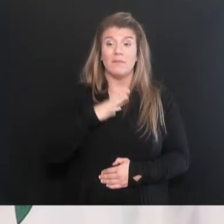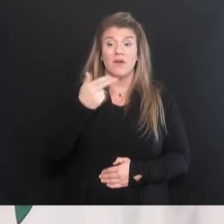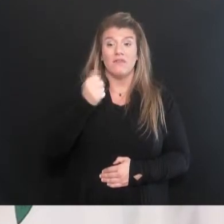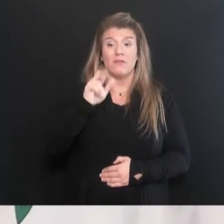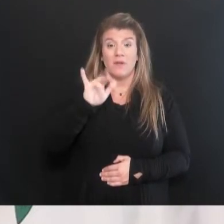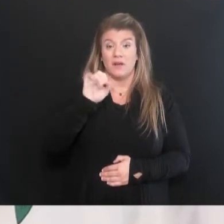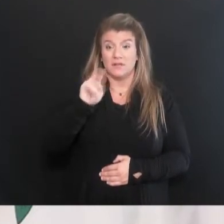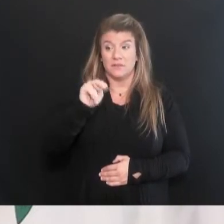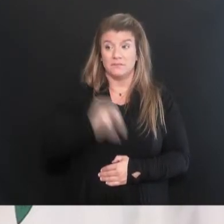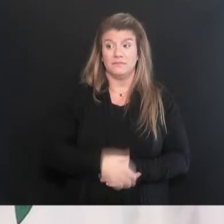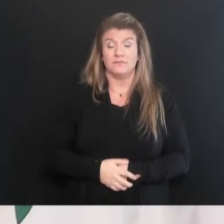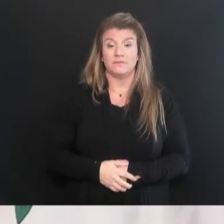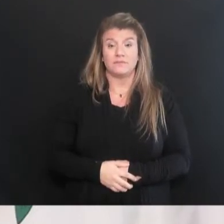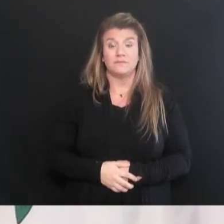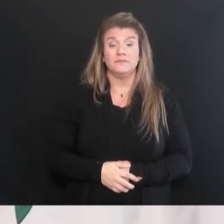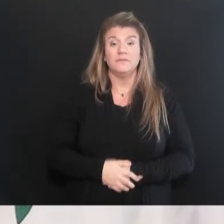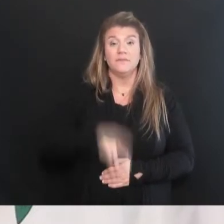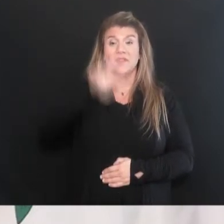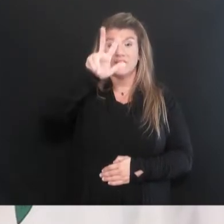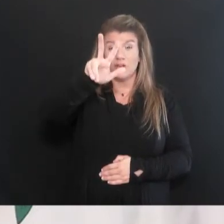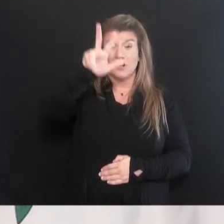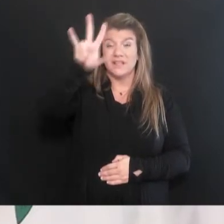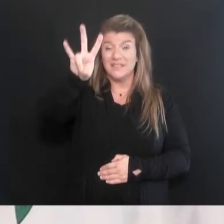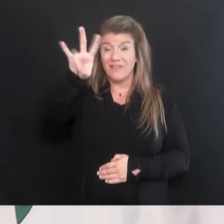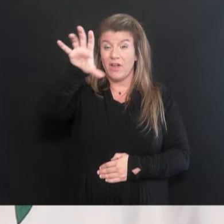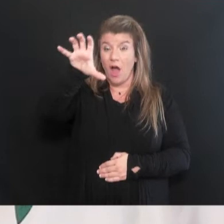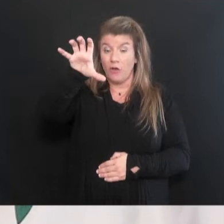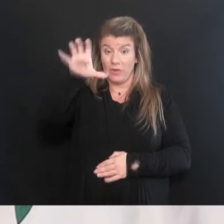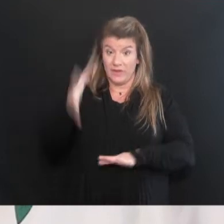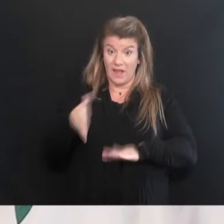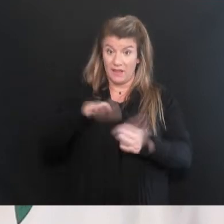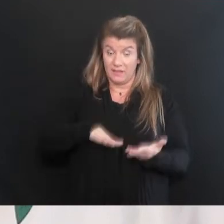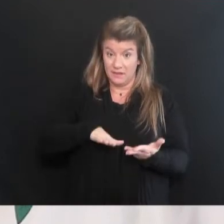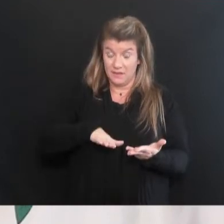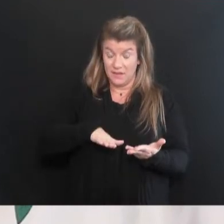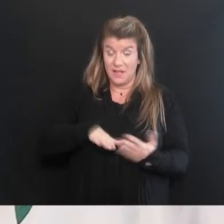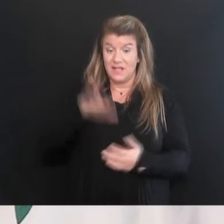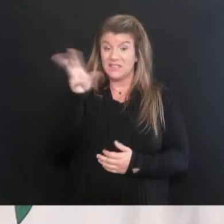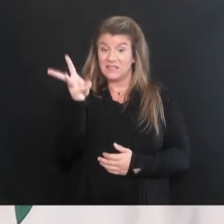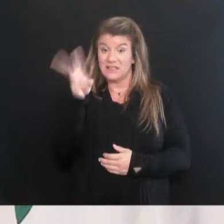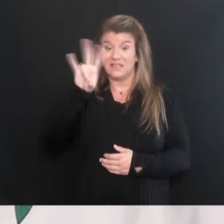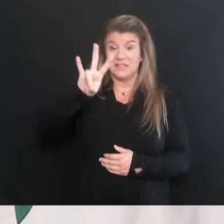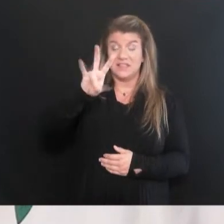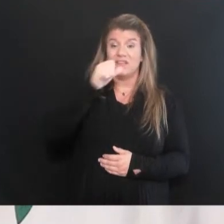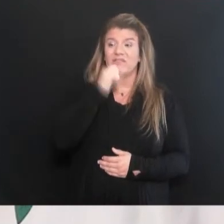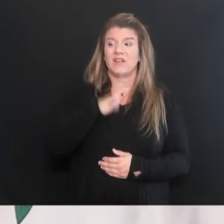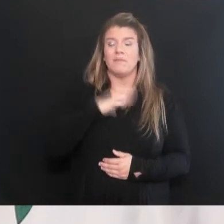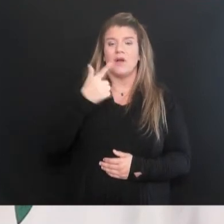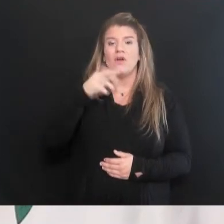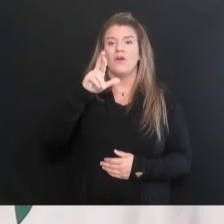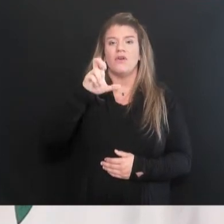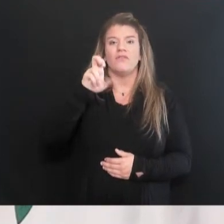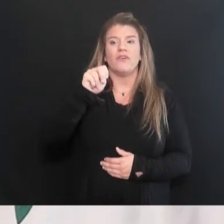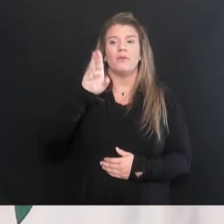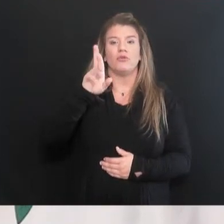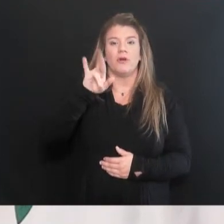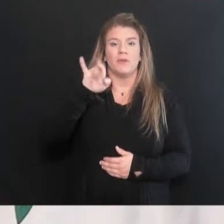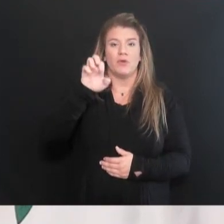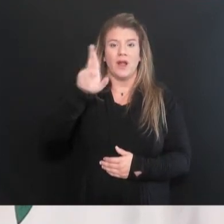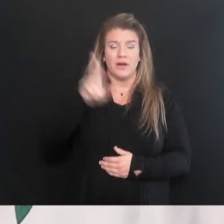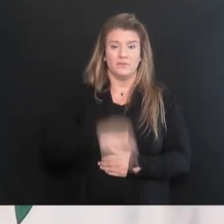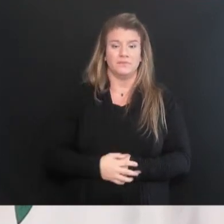County. The 3,700th death in West Virginia is a 67-year-old female from Greenbrier County.